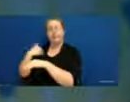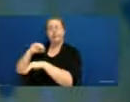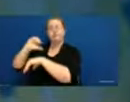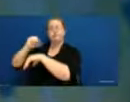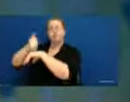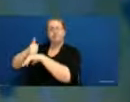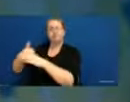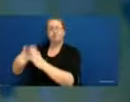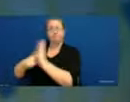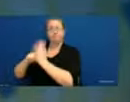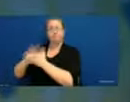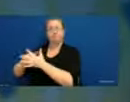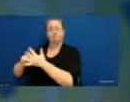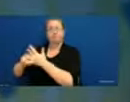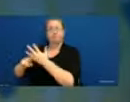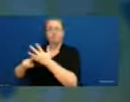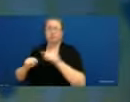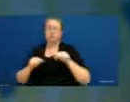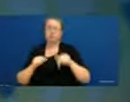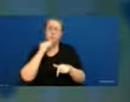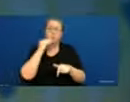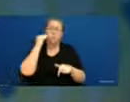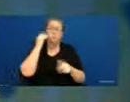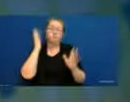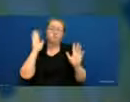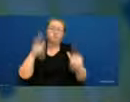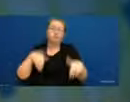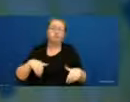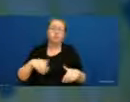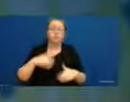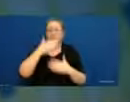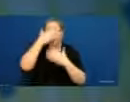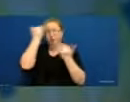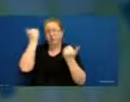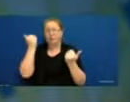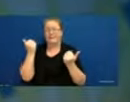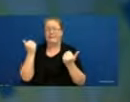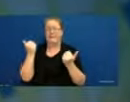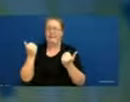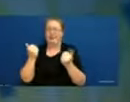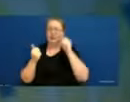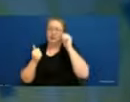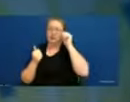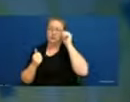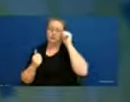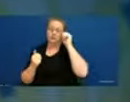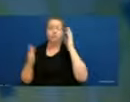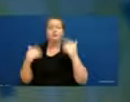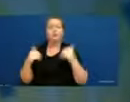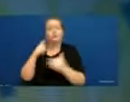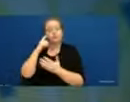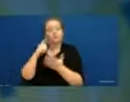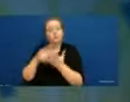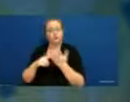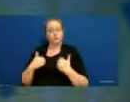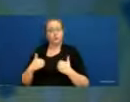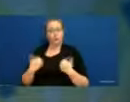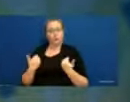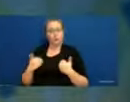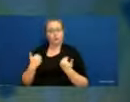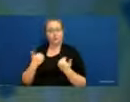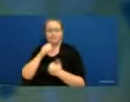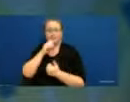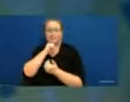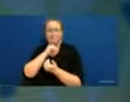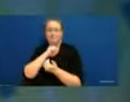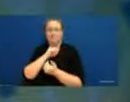settings. The other thing this shows us is that young people, particularly school-age young people, have very few